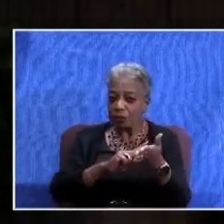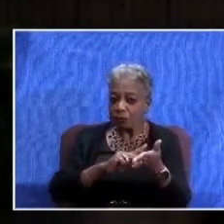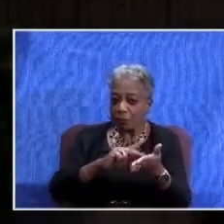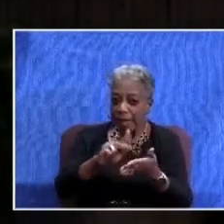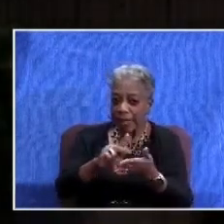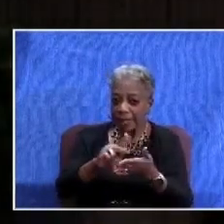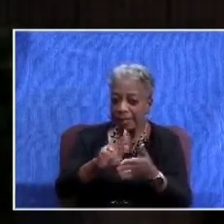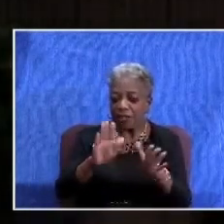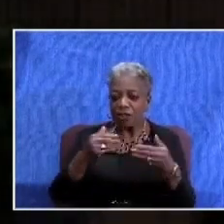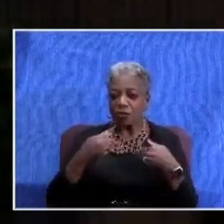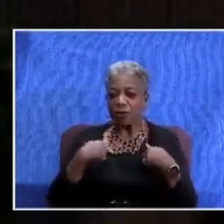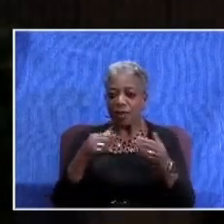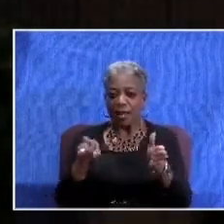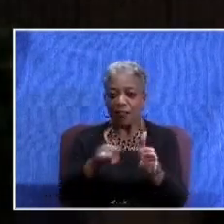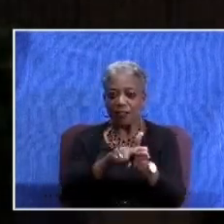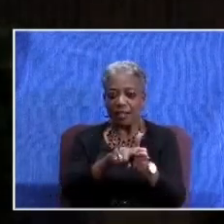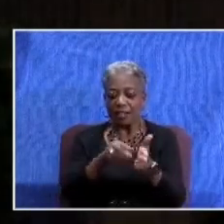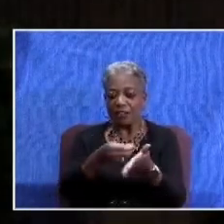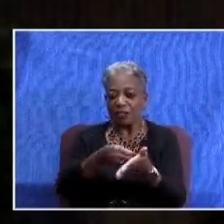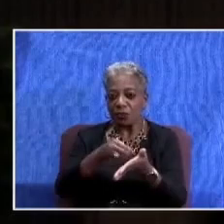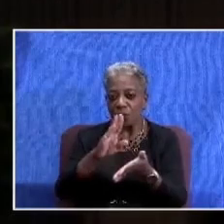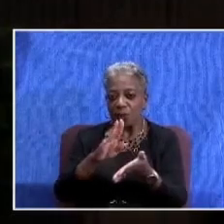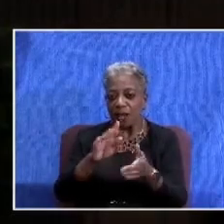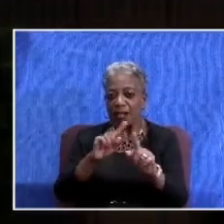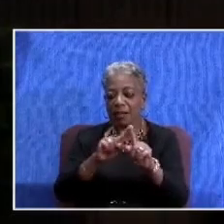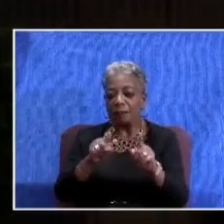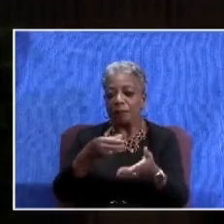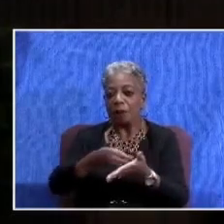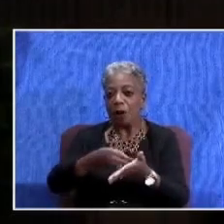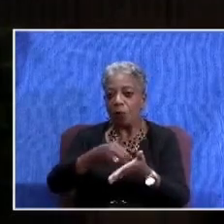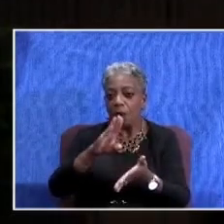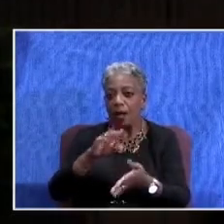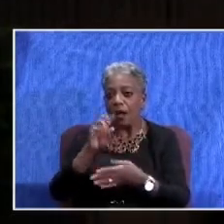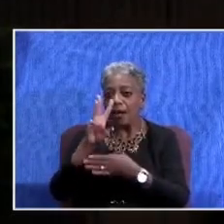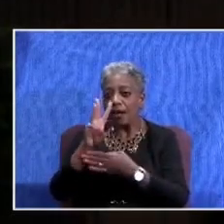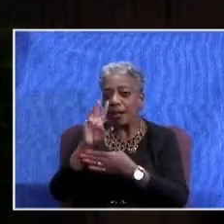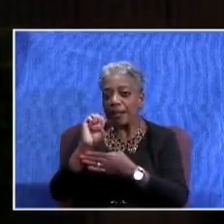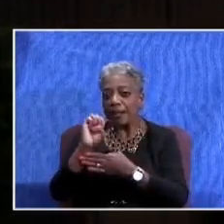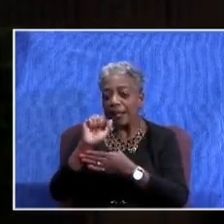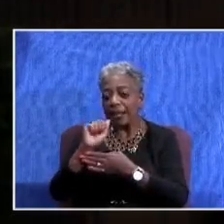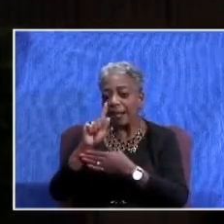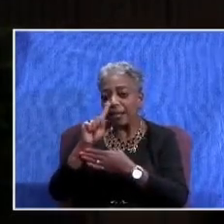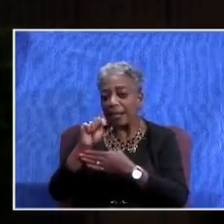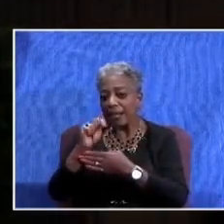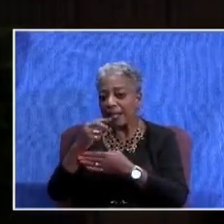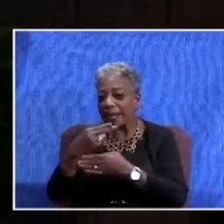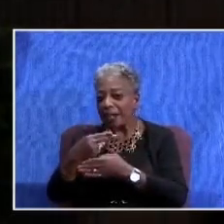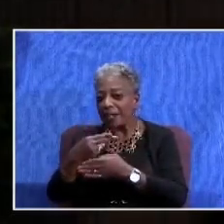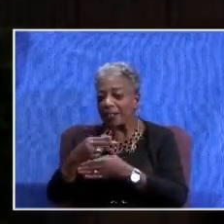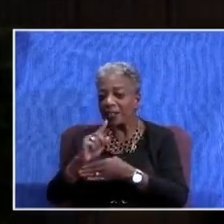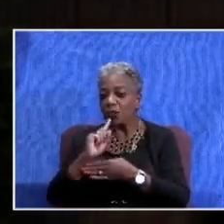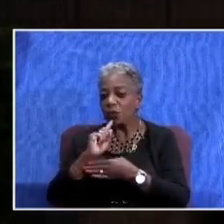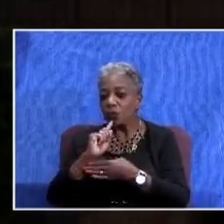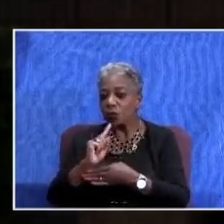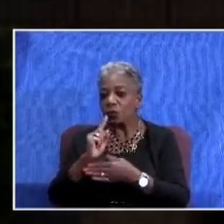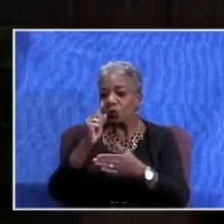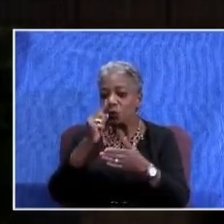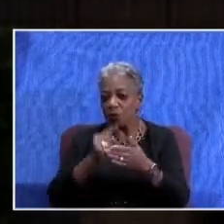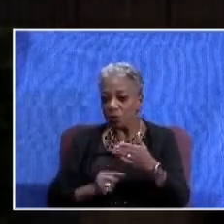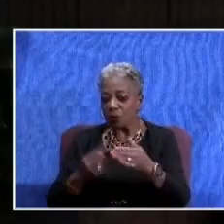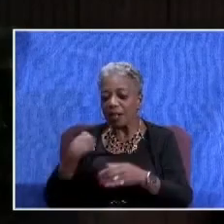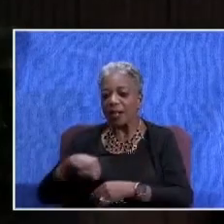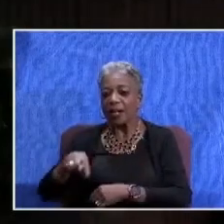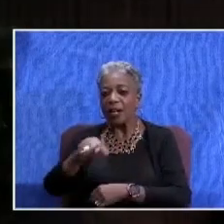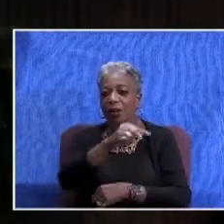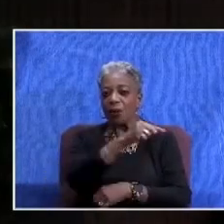own, what you control, and what you can pass down to your children. We don't have nothing but